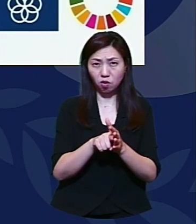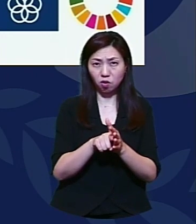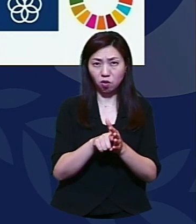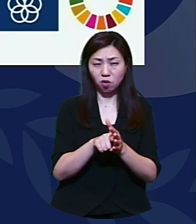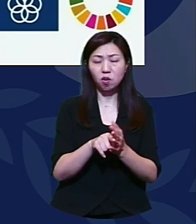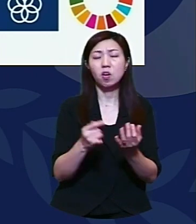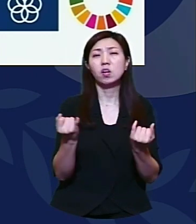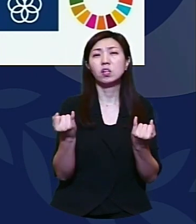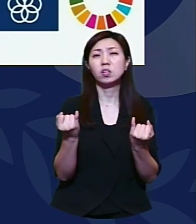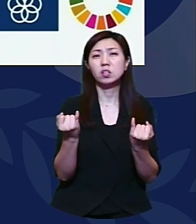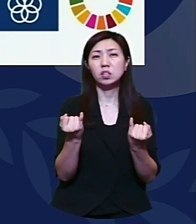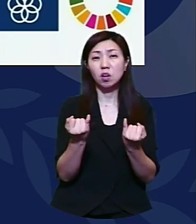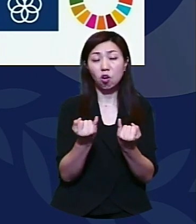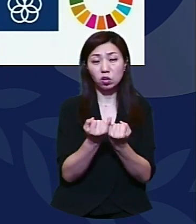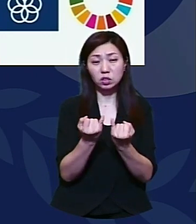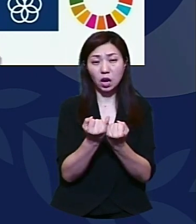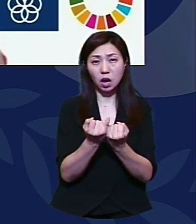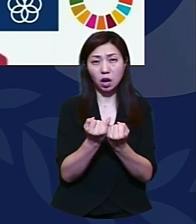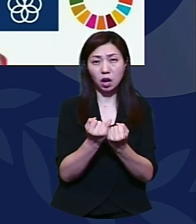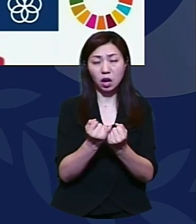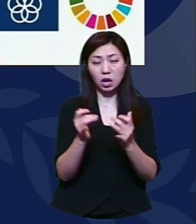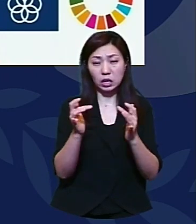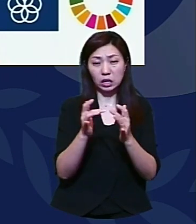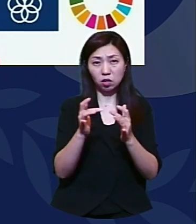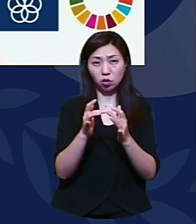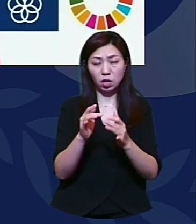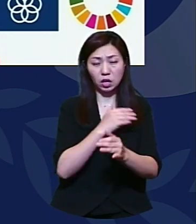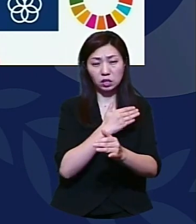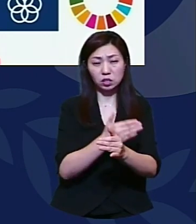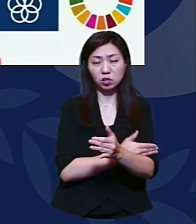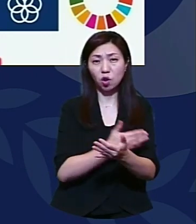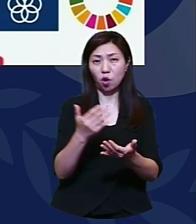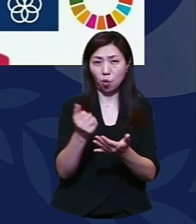better? To Doreen. Thank you.